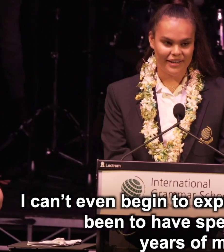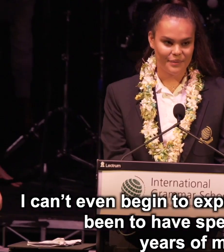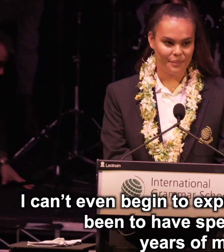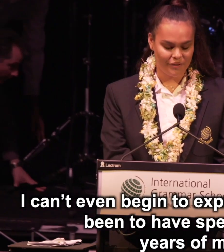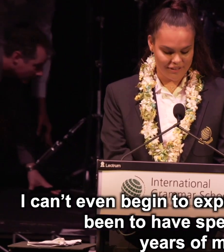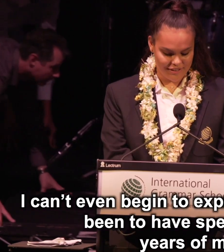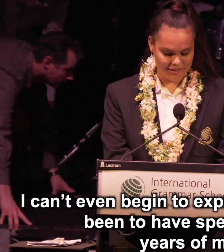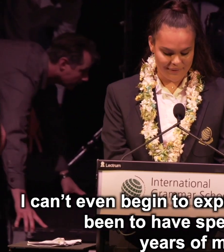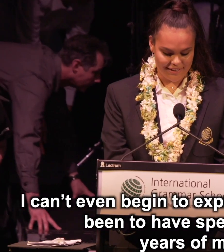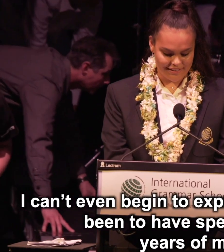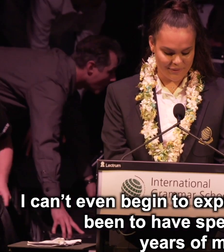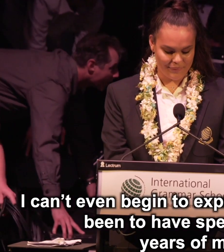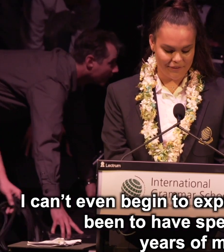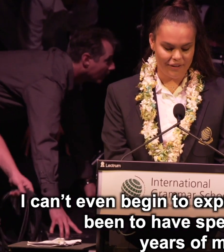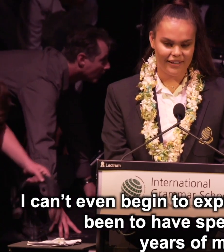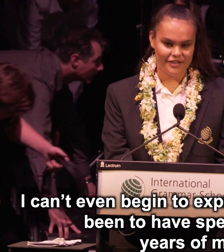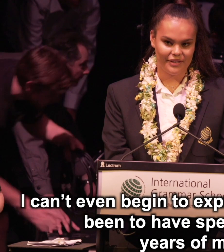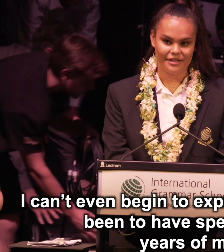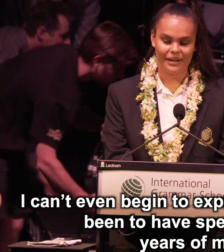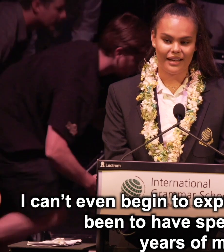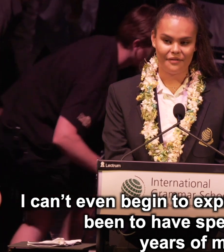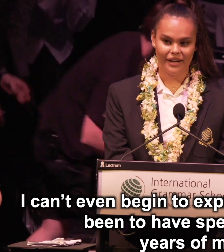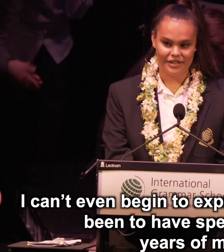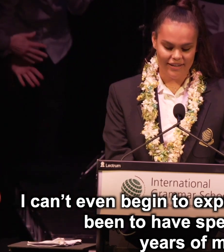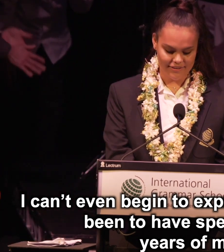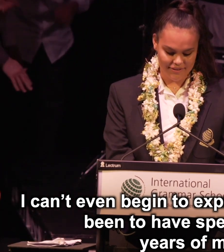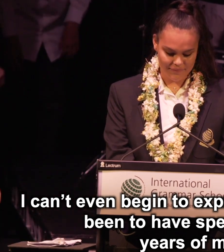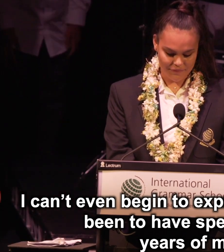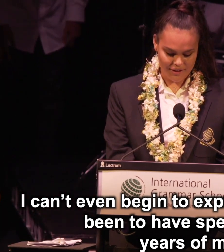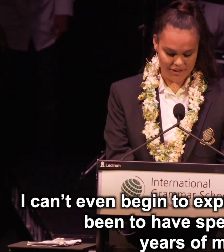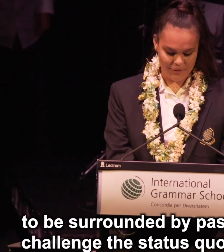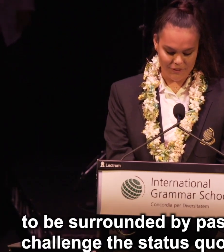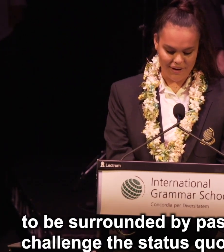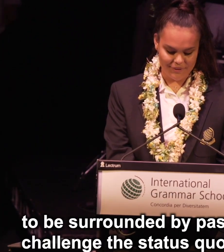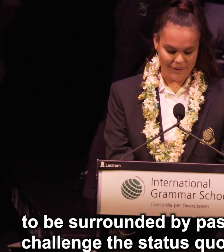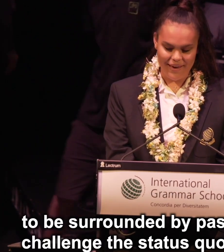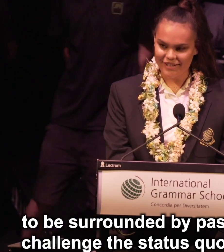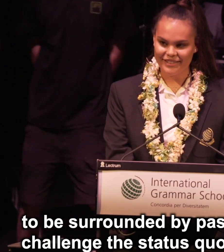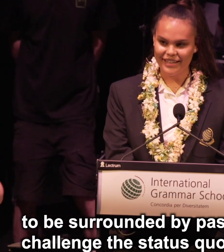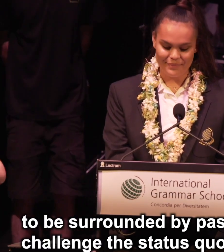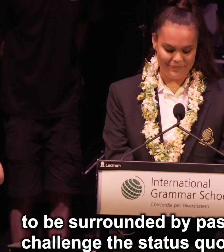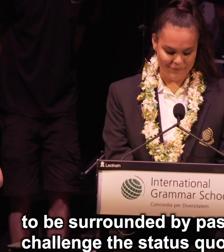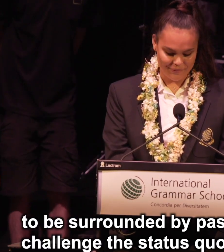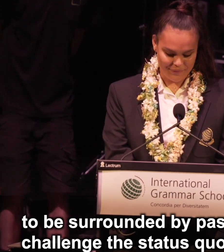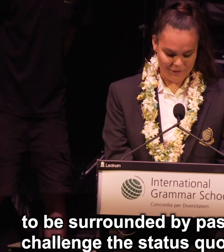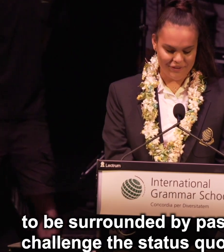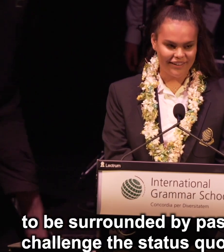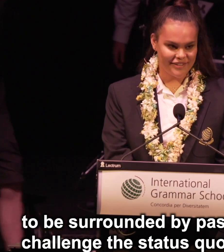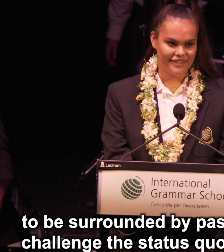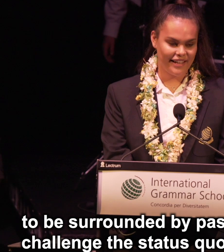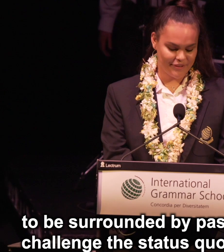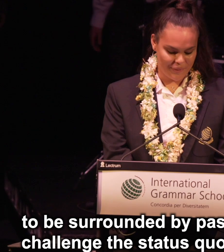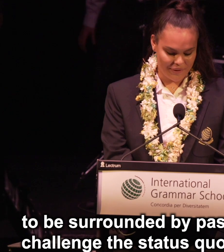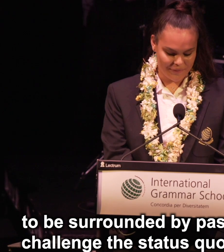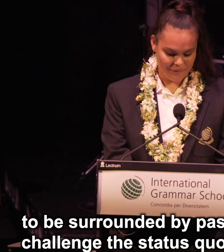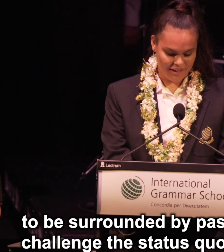to express what a privilege it has been to have spent the foundational years of my life at IGS, to be surrounded by passionate young people who challenge